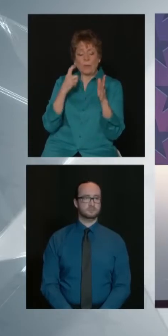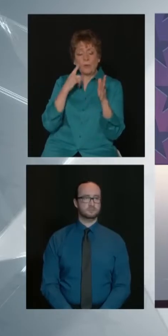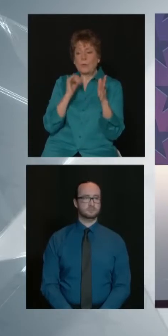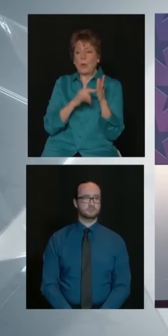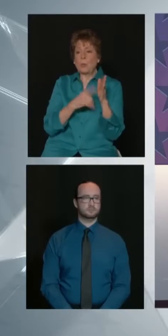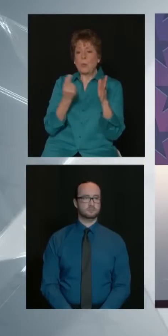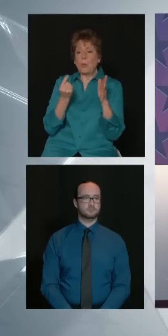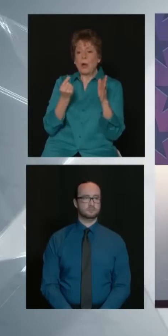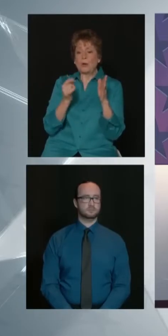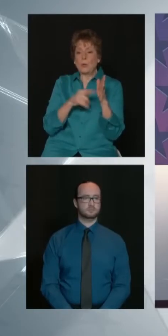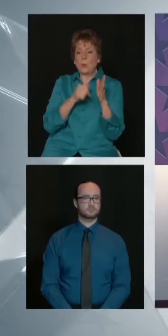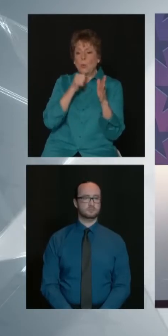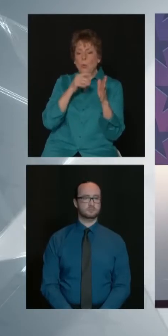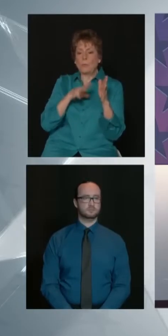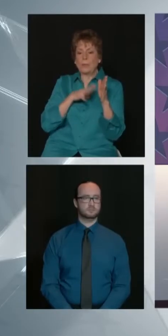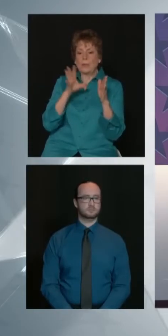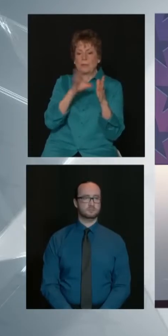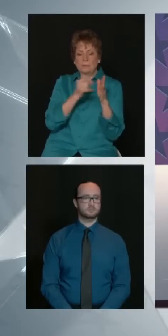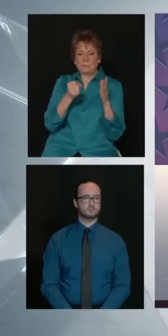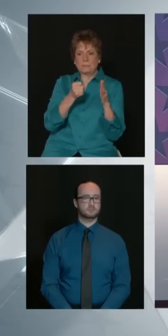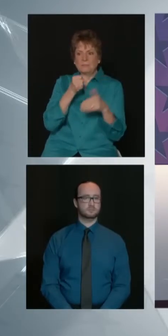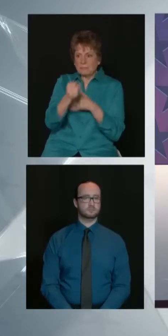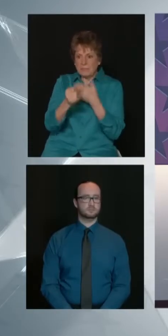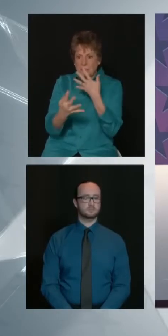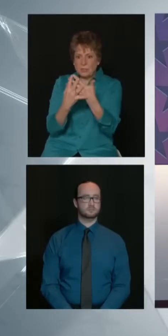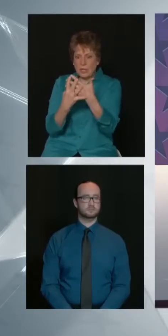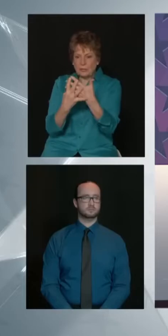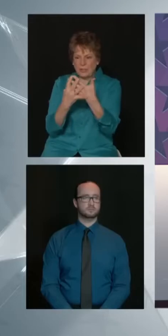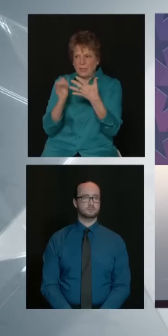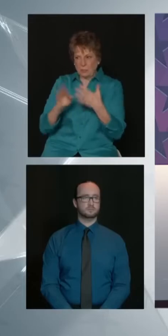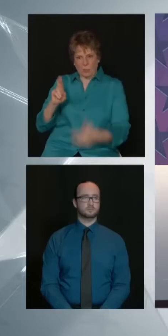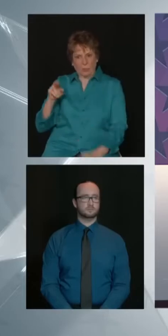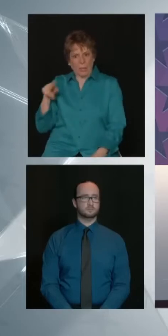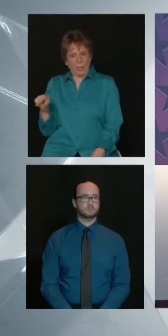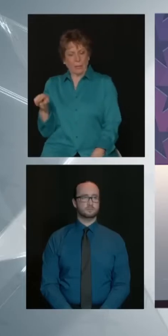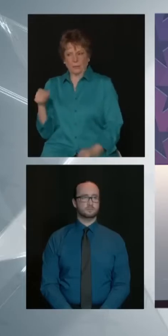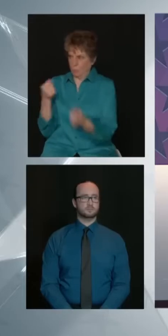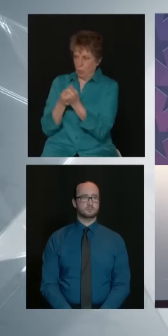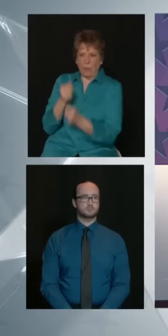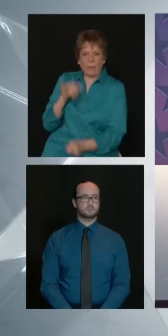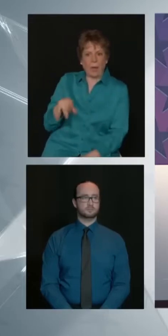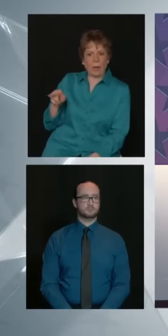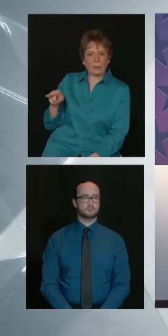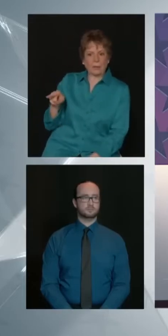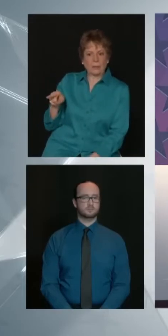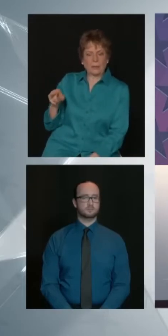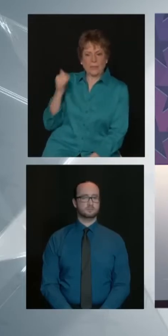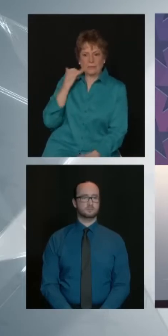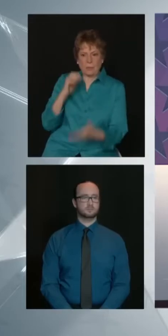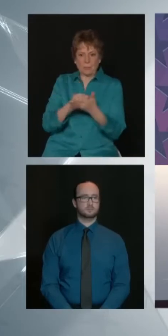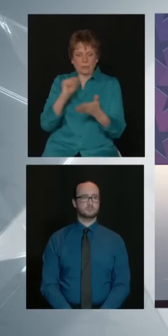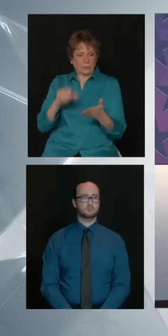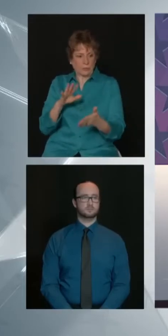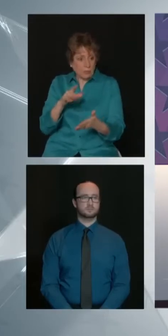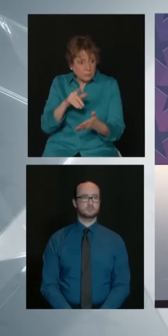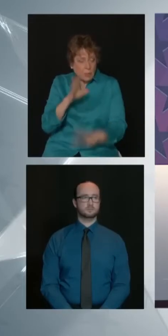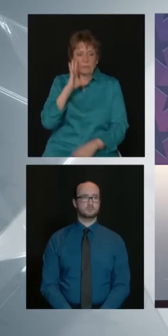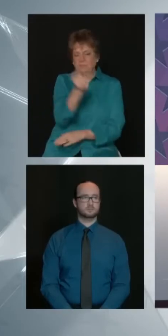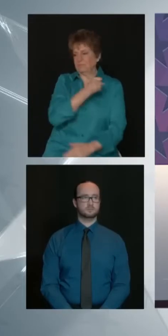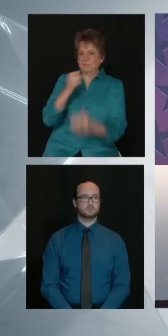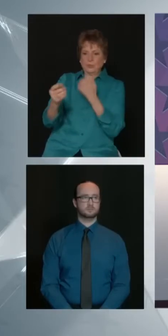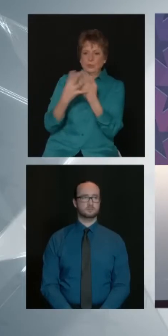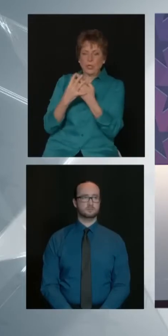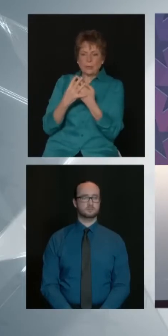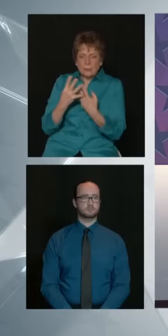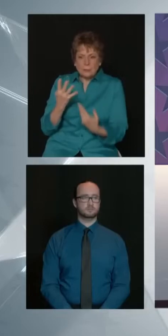opponent supports. Now, I think we all know guys like this. You know, guys that think